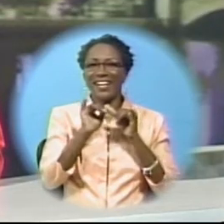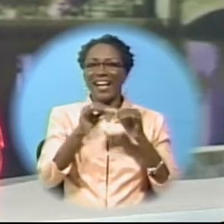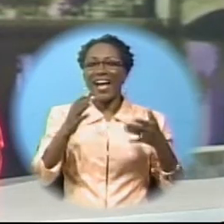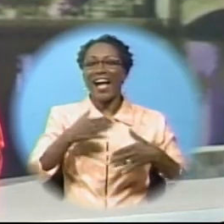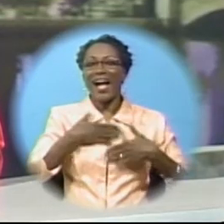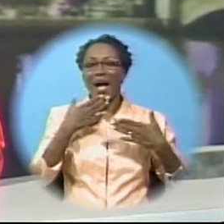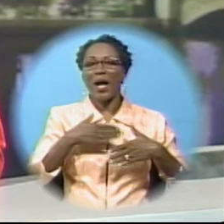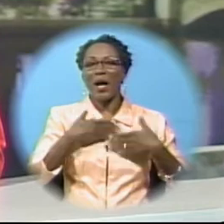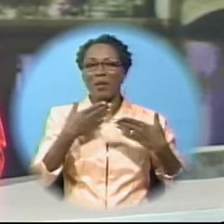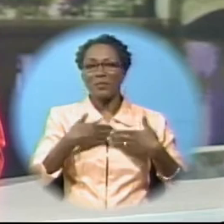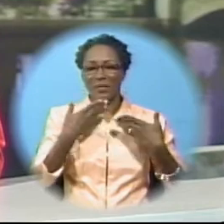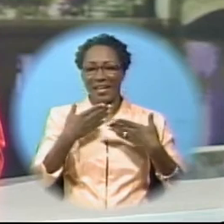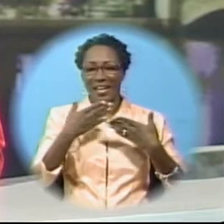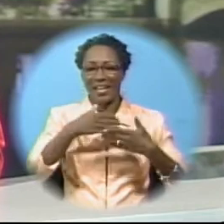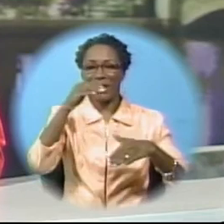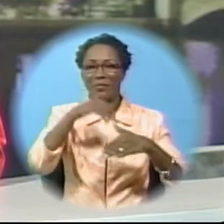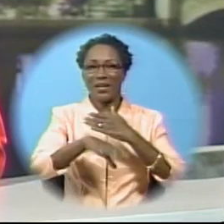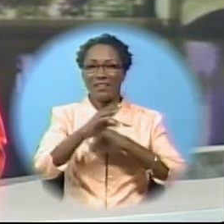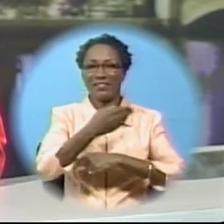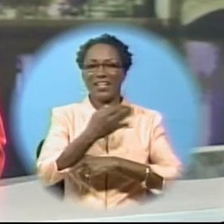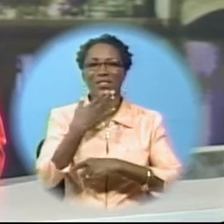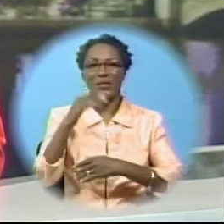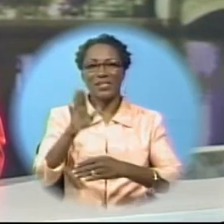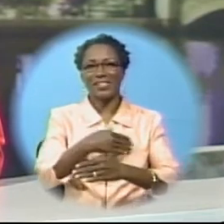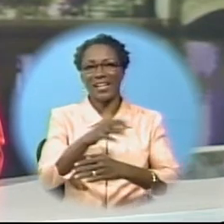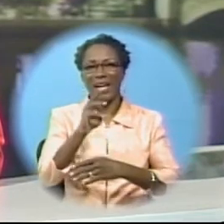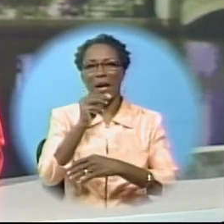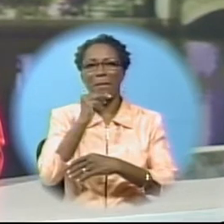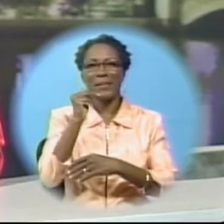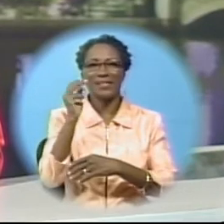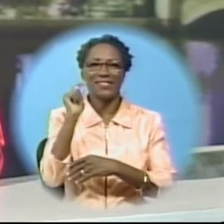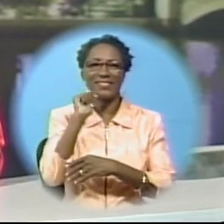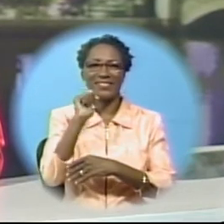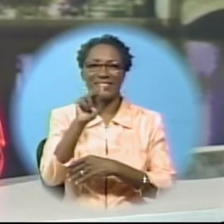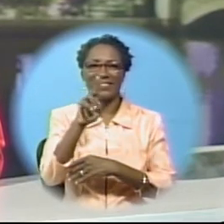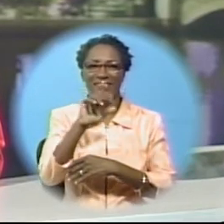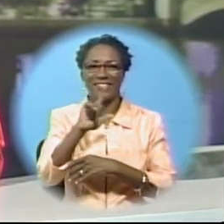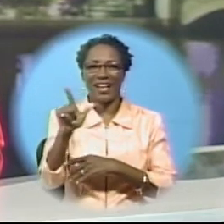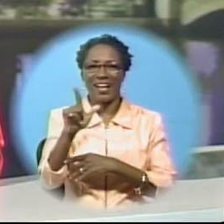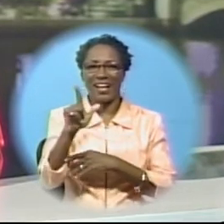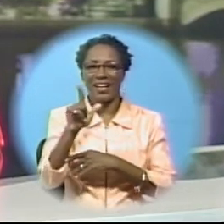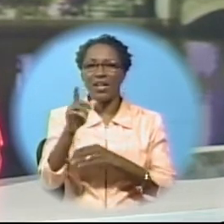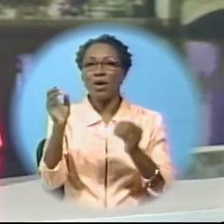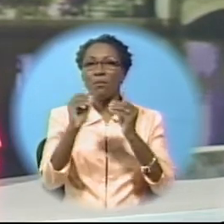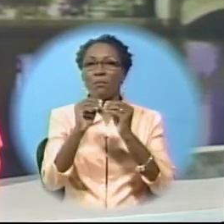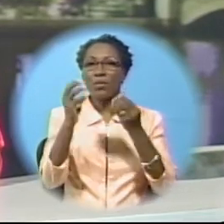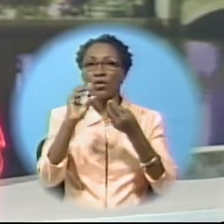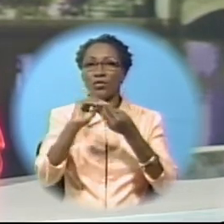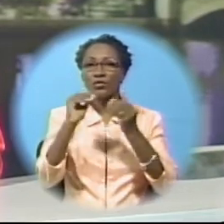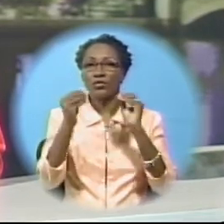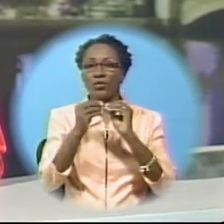happy birthday, sweet singing Miss Tell. Well, still to come, a look at some of the stories making headlines across the region. Stay with us.